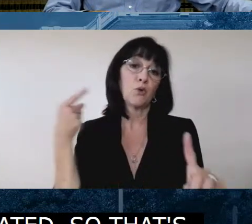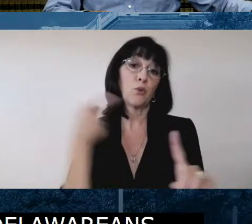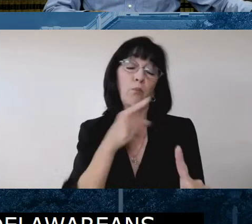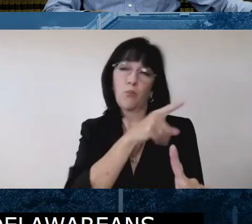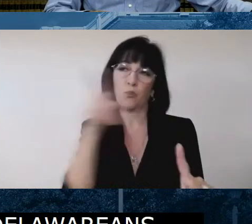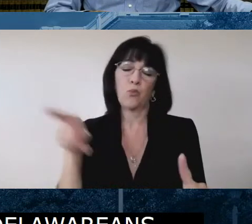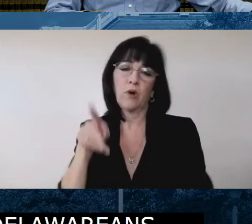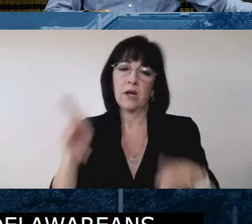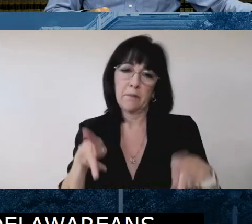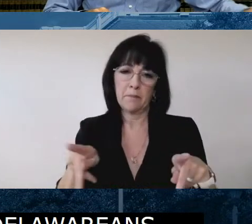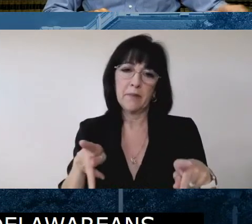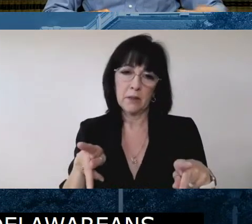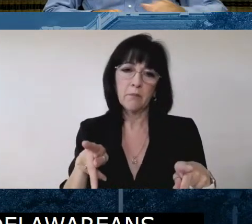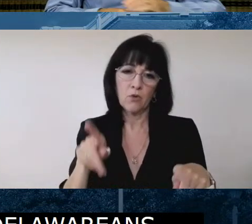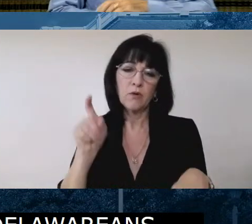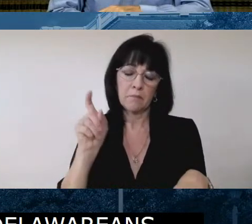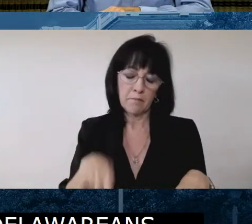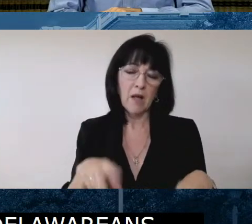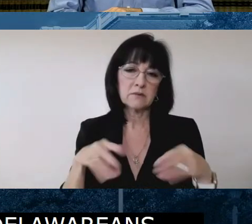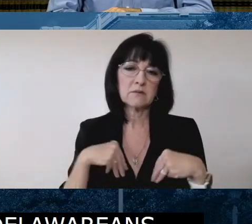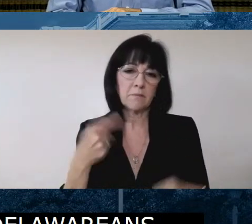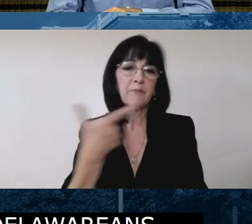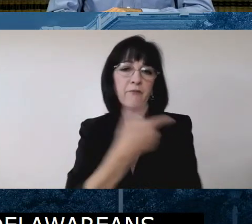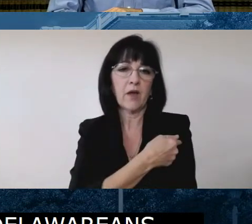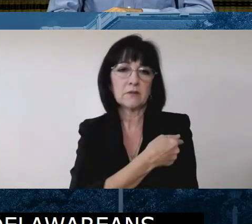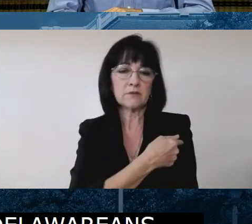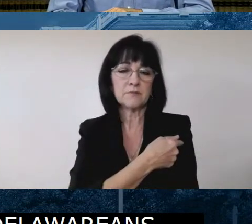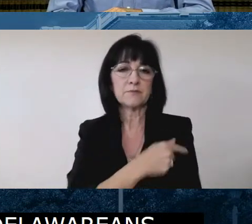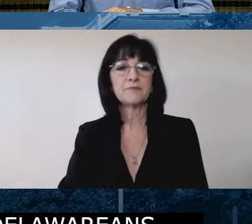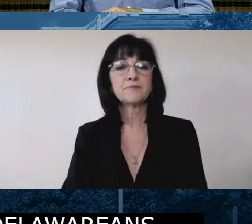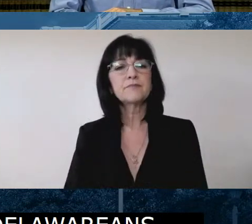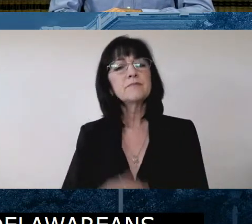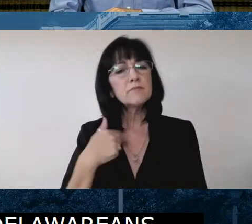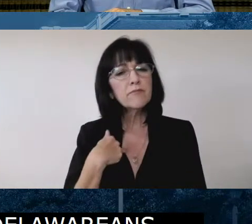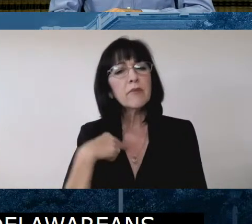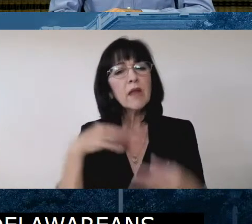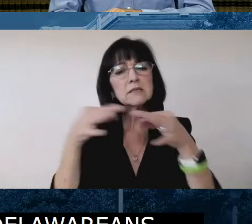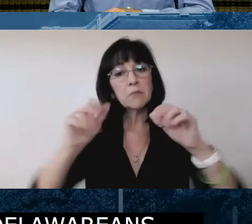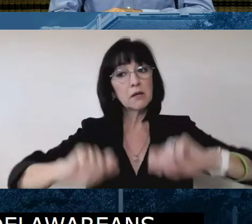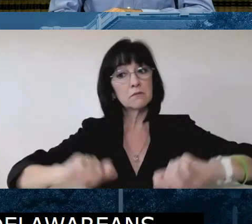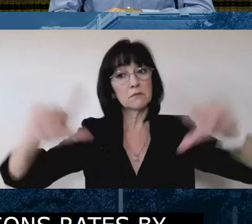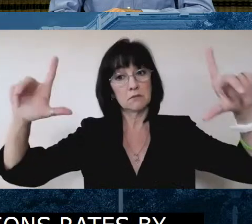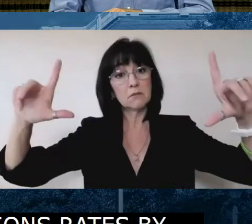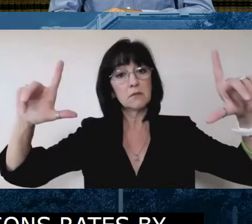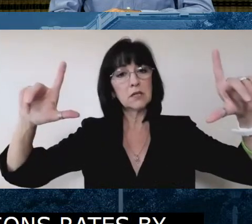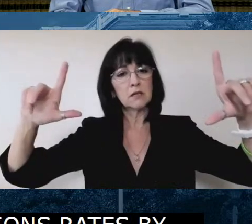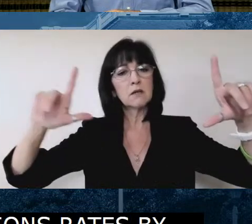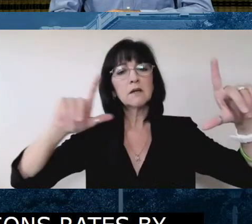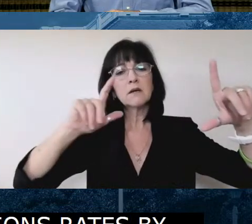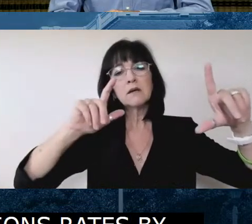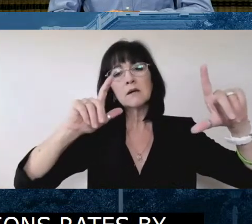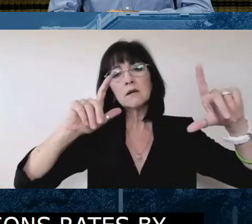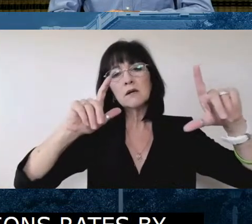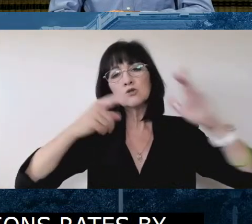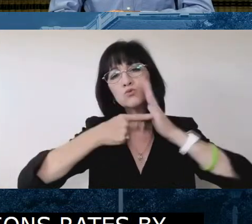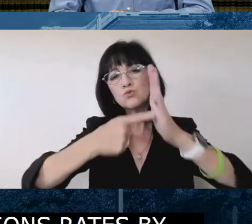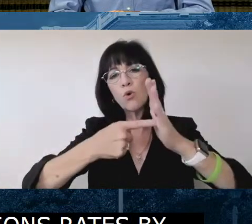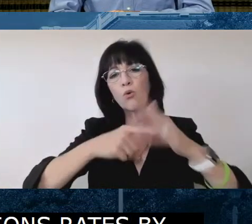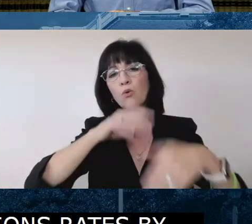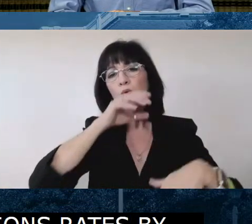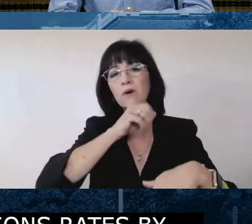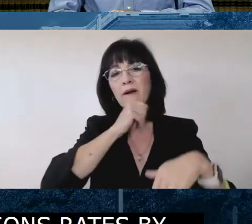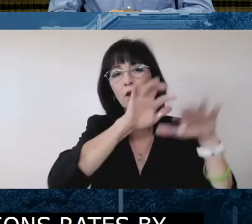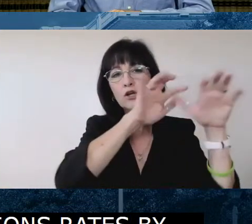look at the vaccination rates by age group. You can see, as I said, we're making pretty good progress